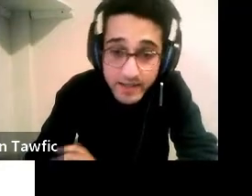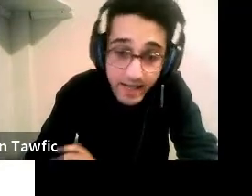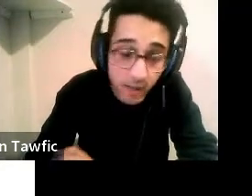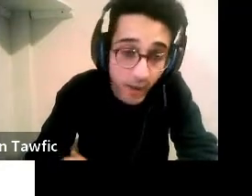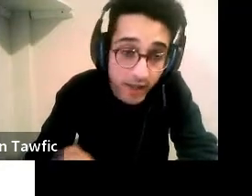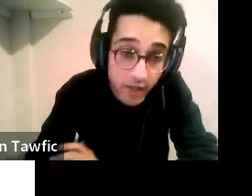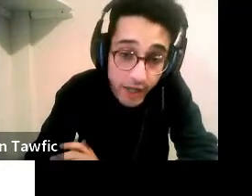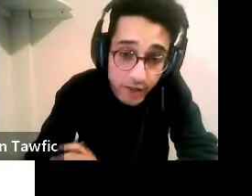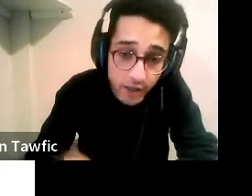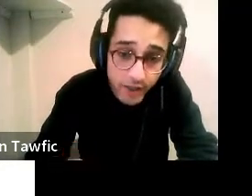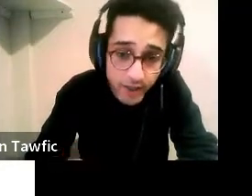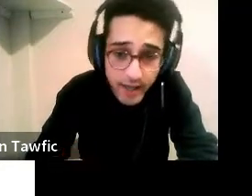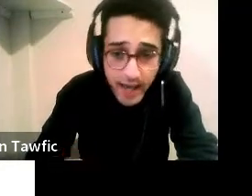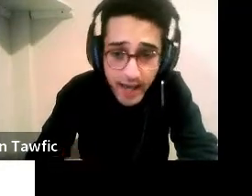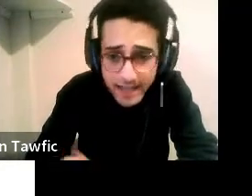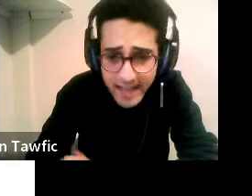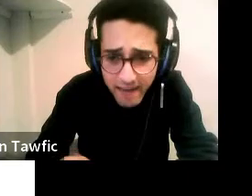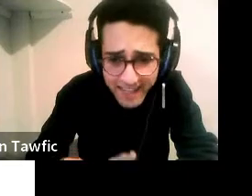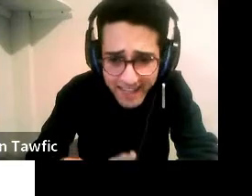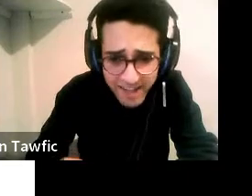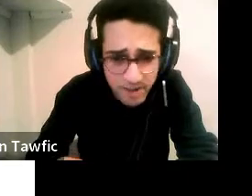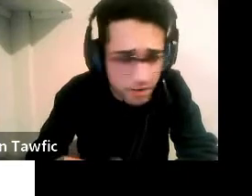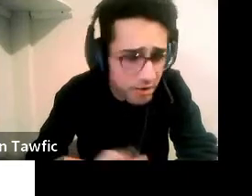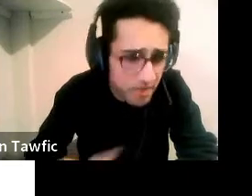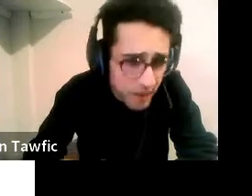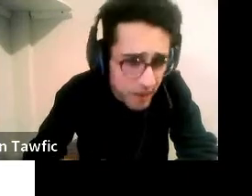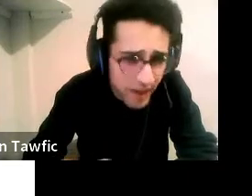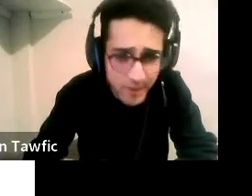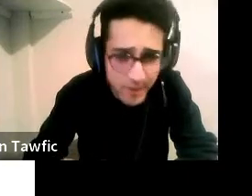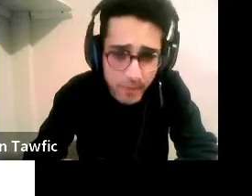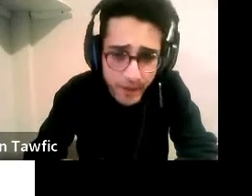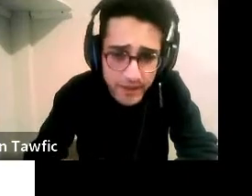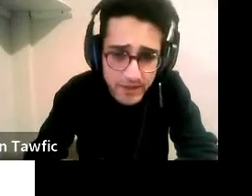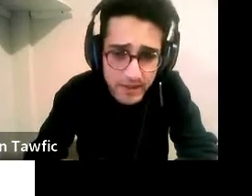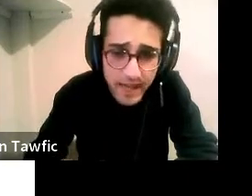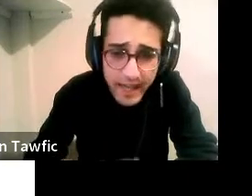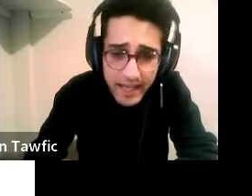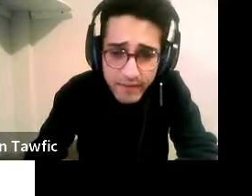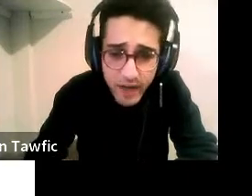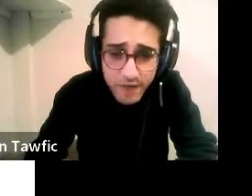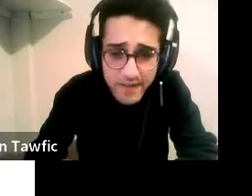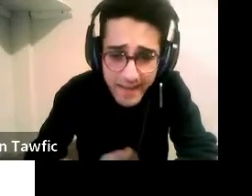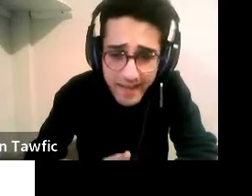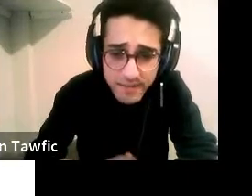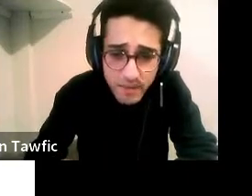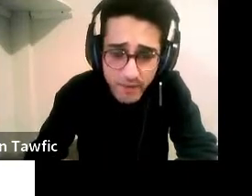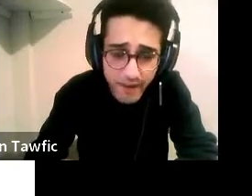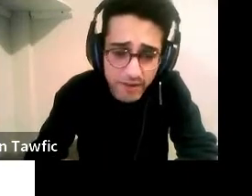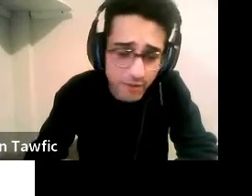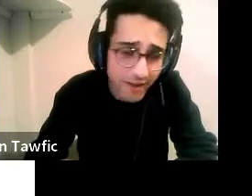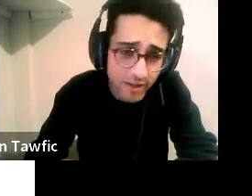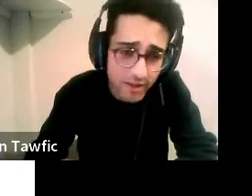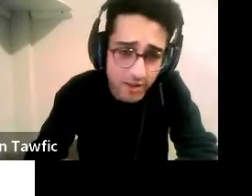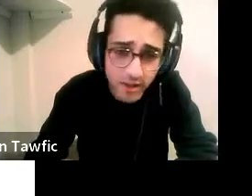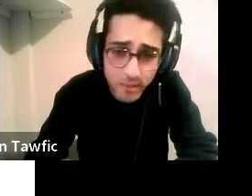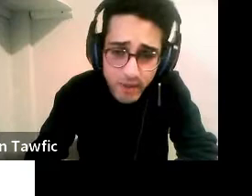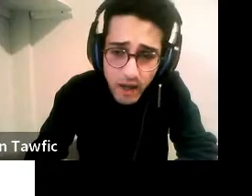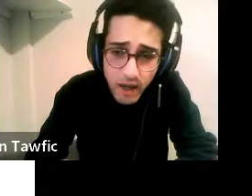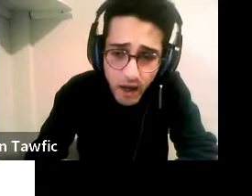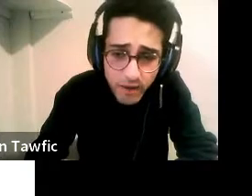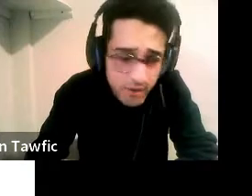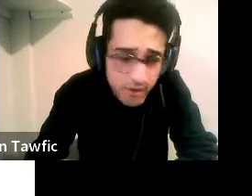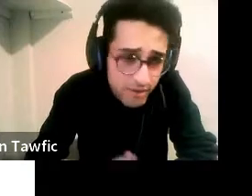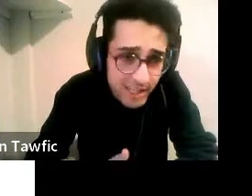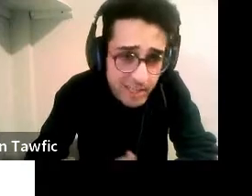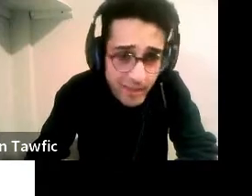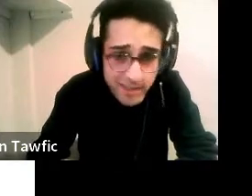that I could take away and nurture. And to have that connection through the plant with that person, even after the end of the professional relationship,